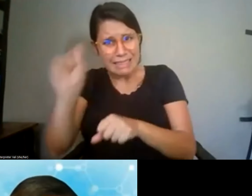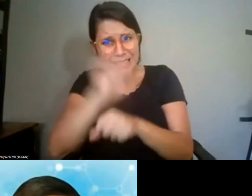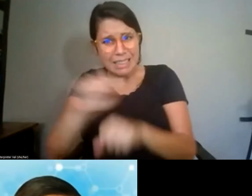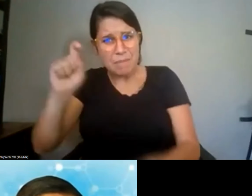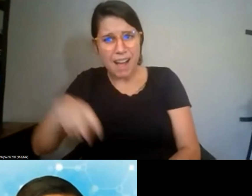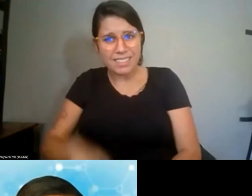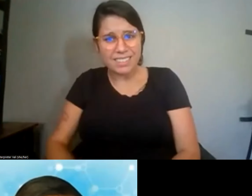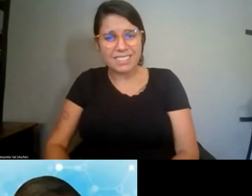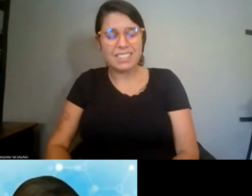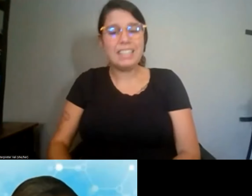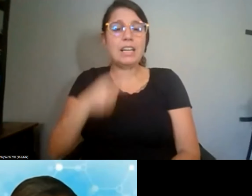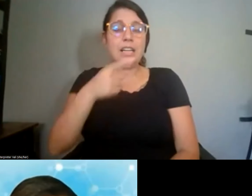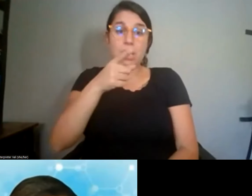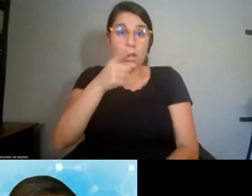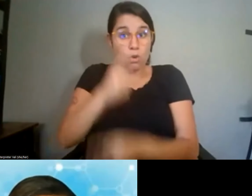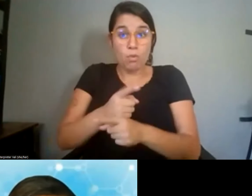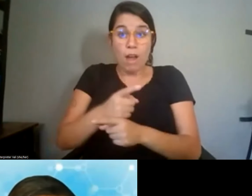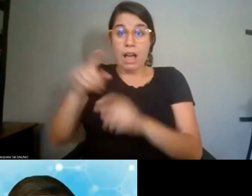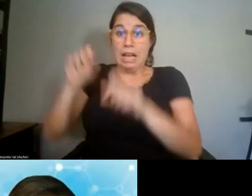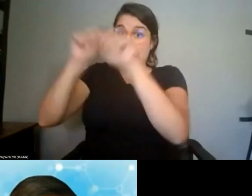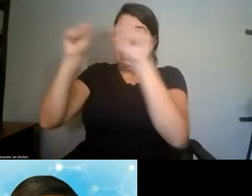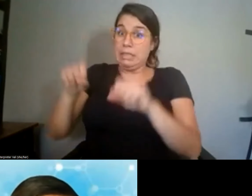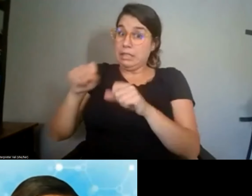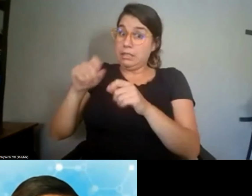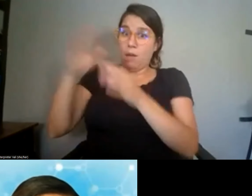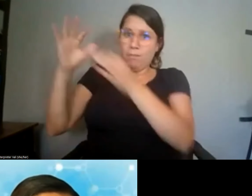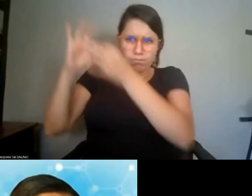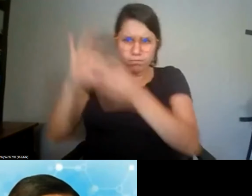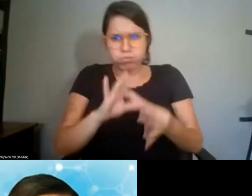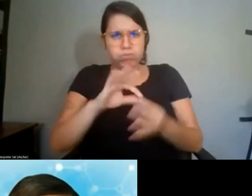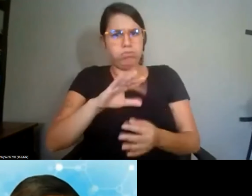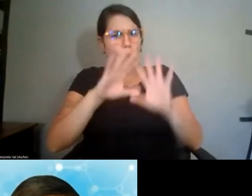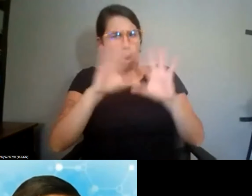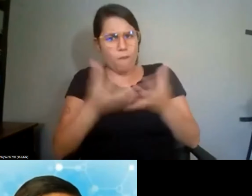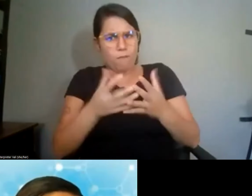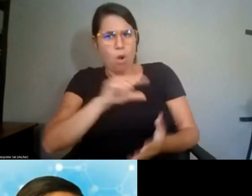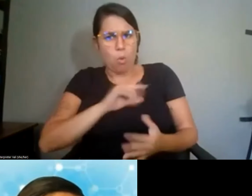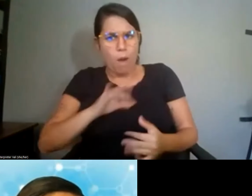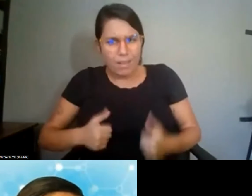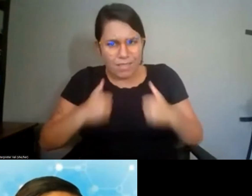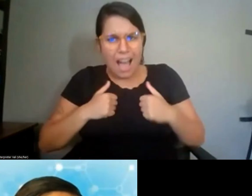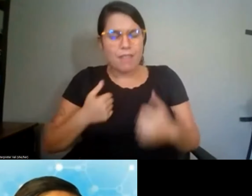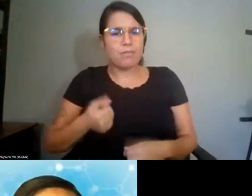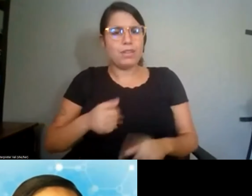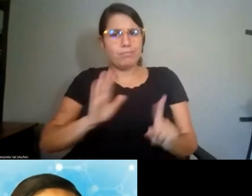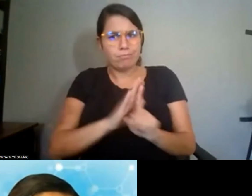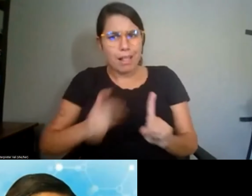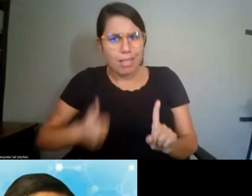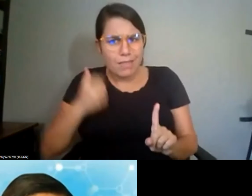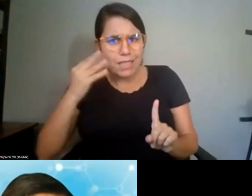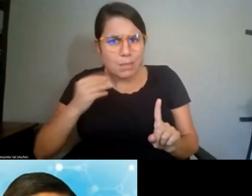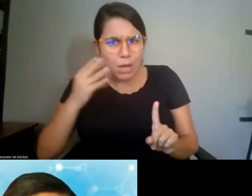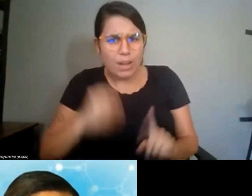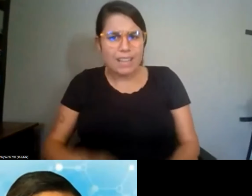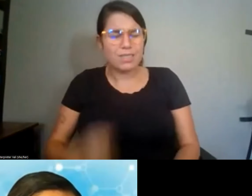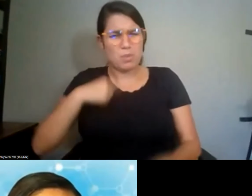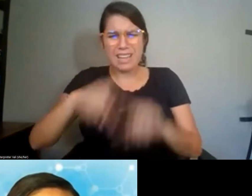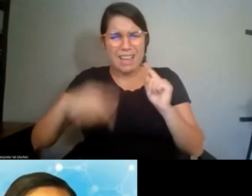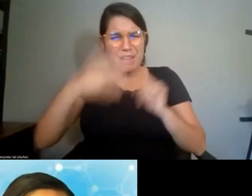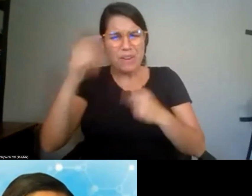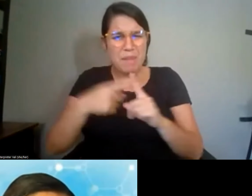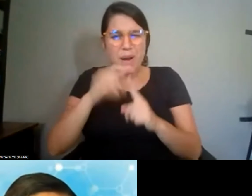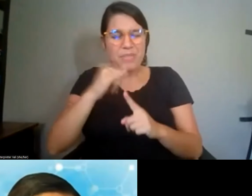be disentangled from quality of life and overall lived experience. And I think that we can't forget that if we really want to truly invest in our children's